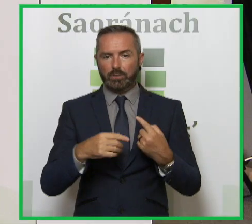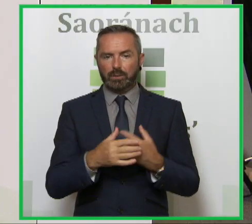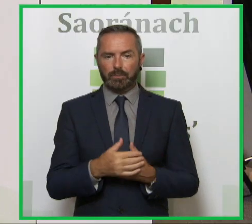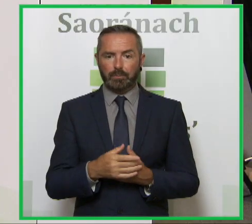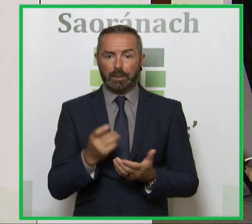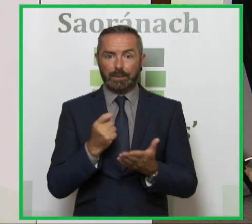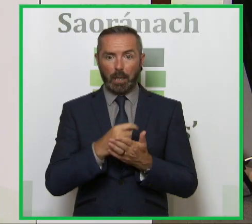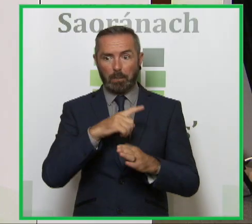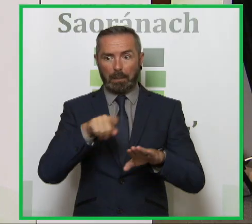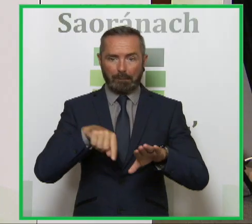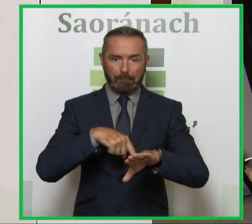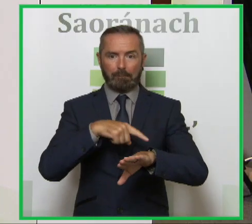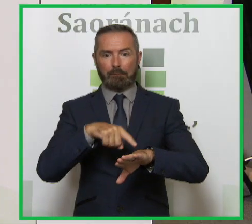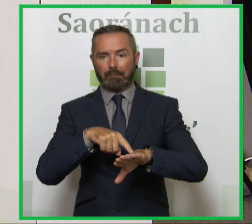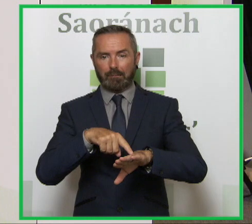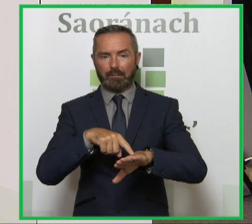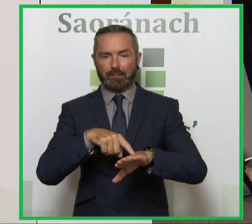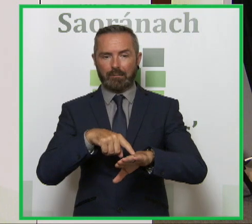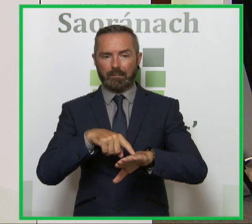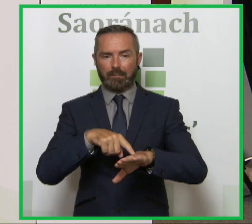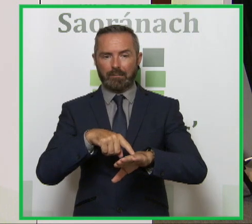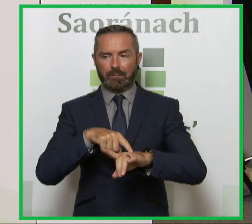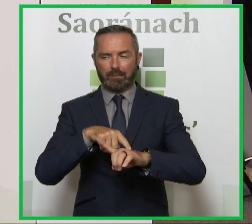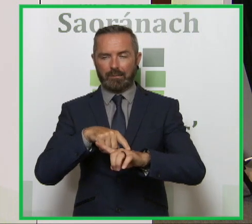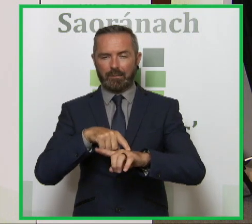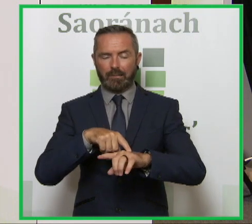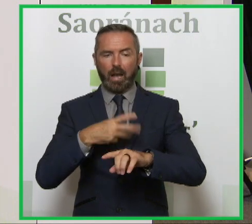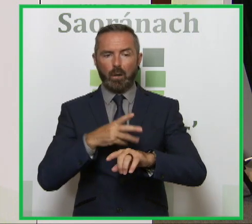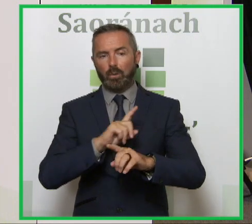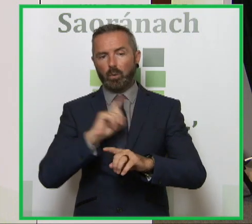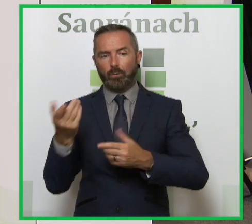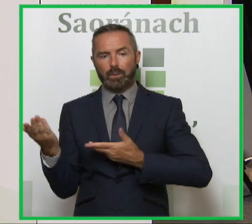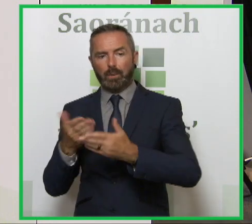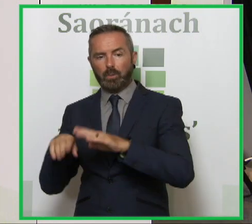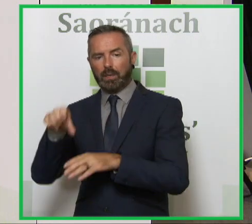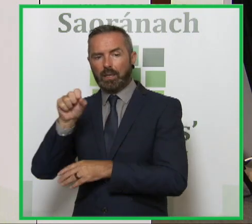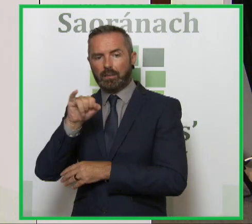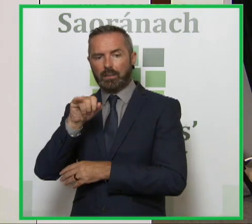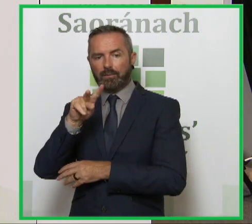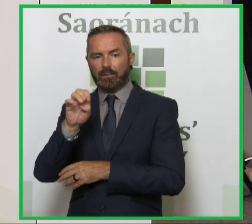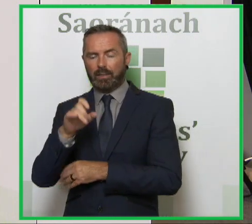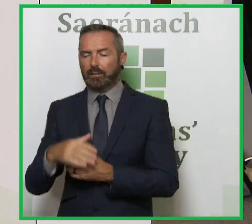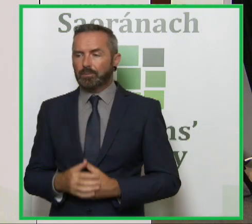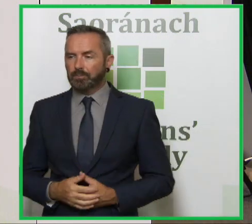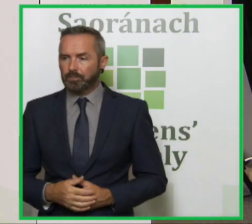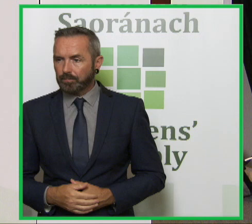time is not on my side, I'm going to go over and speak to Sive. So, thanks, Trevor.